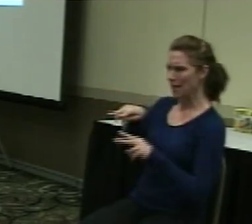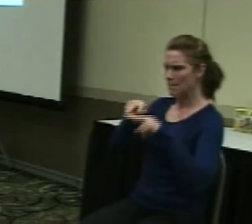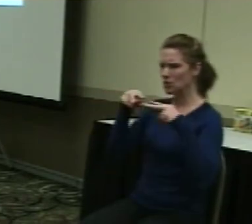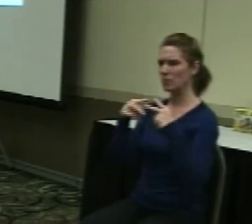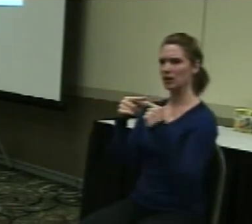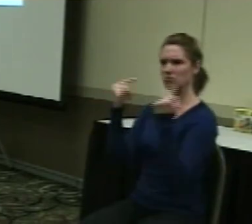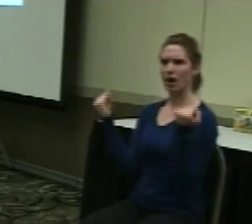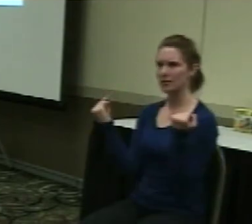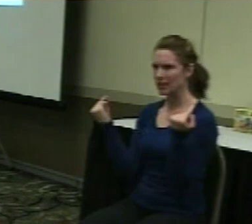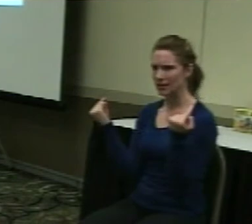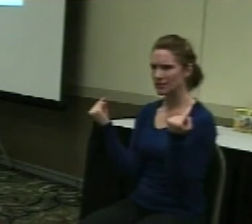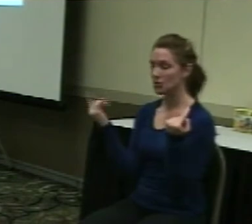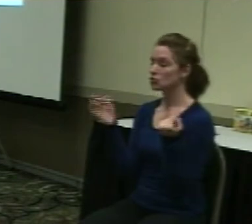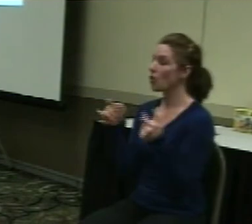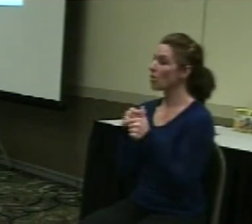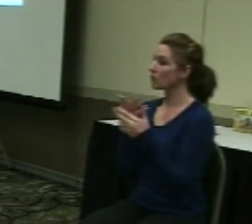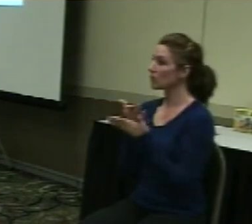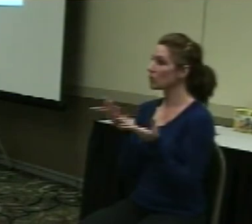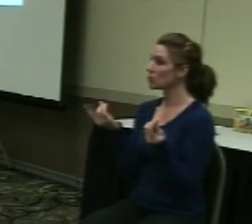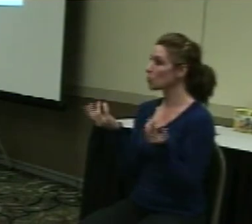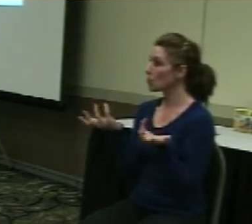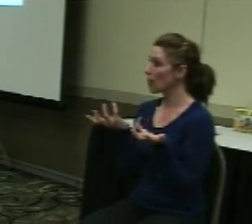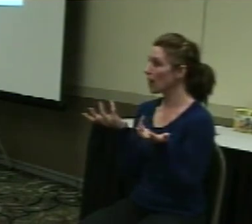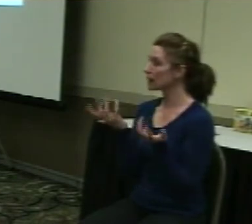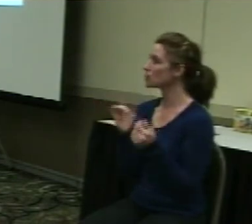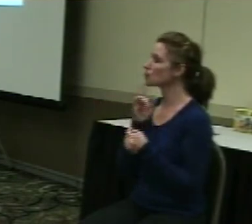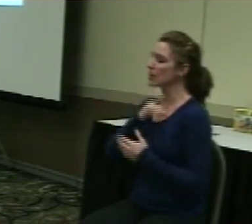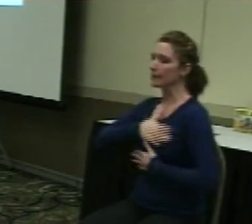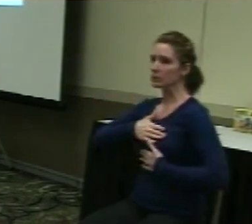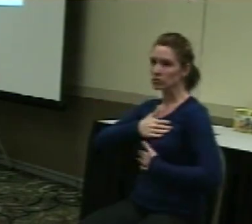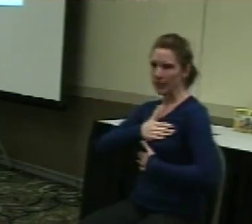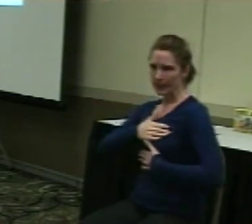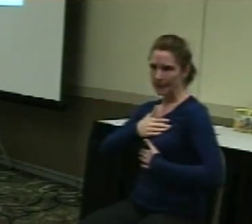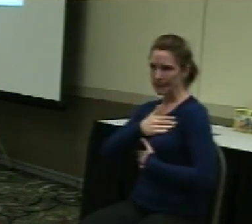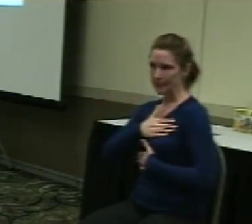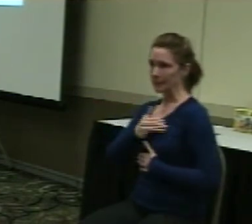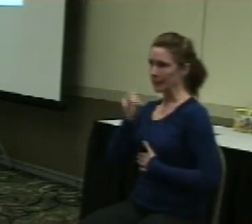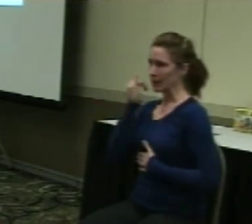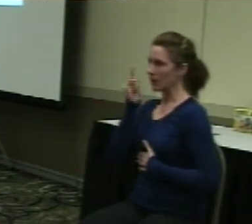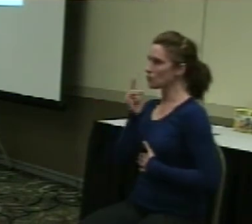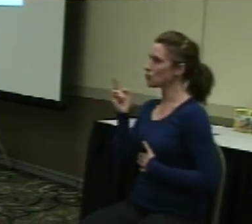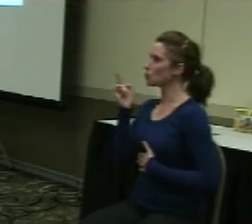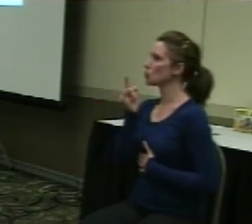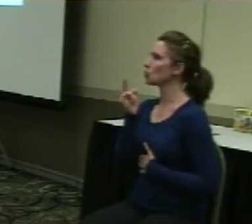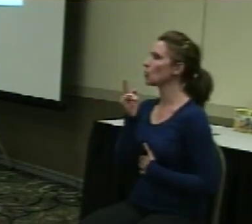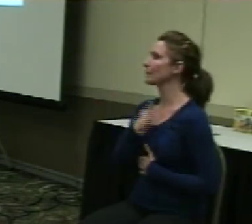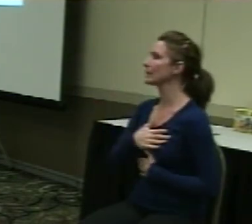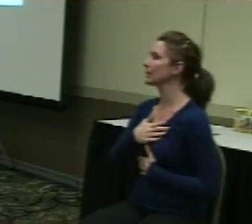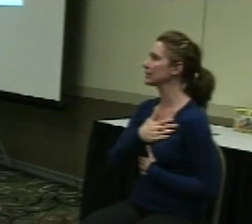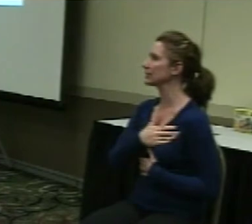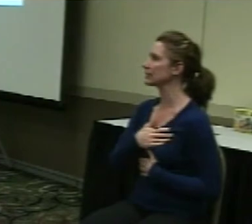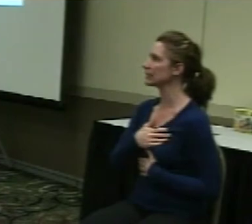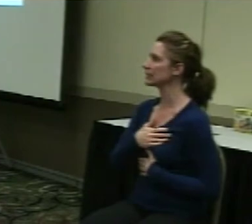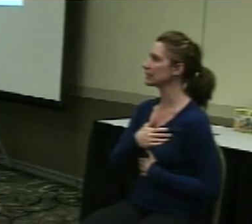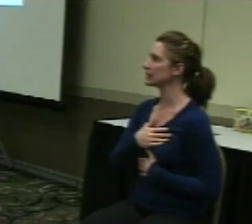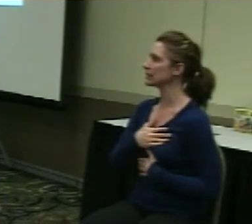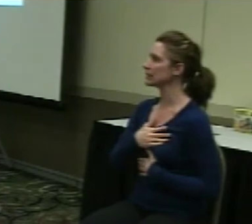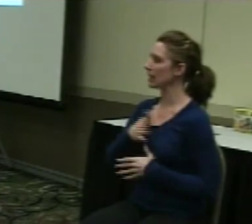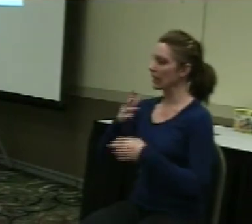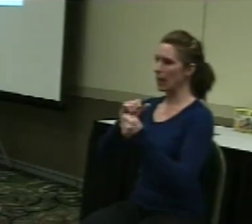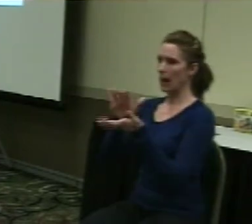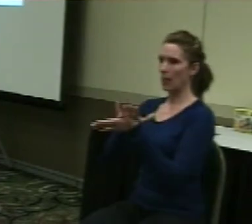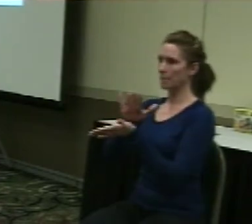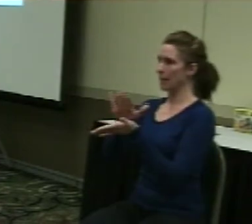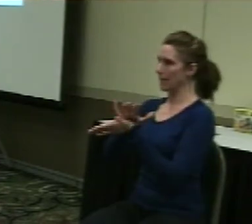way. The first thing to do is, I would really appreciate if you would be so kind as to get out your